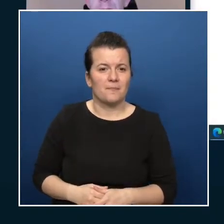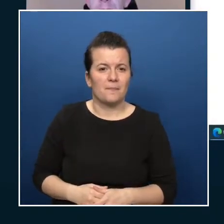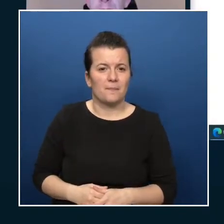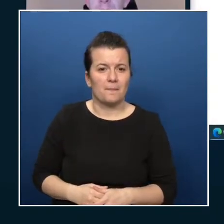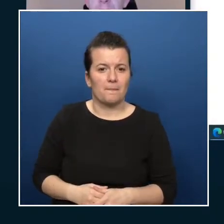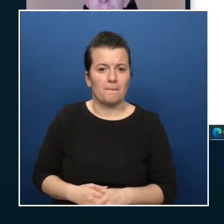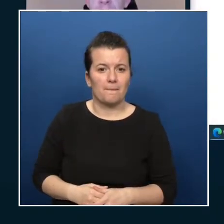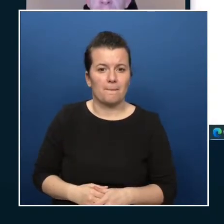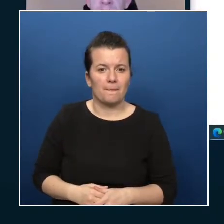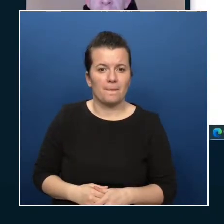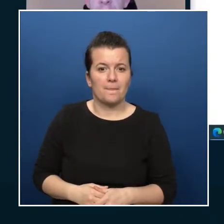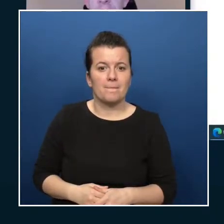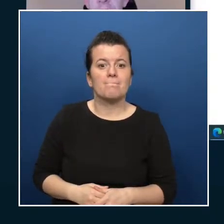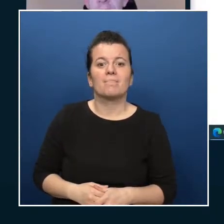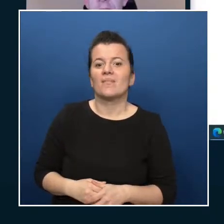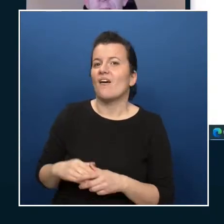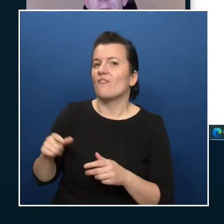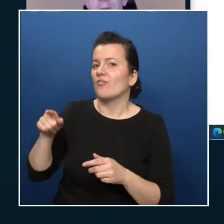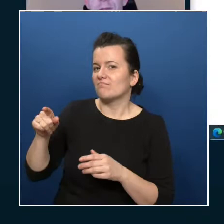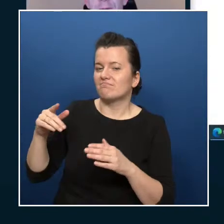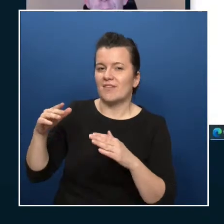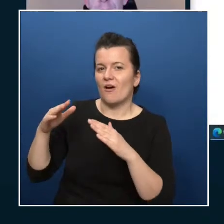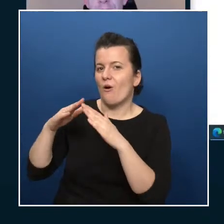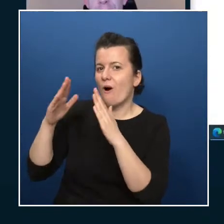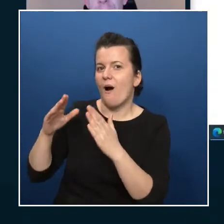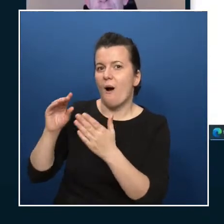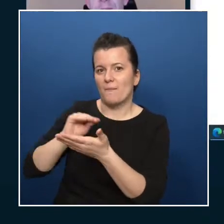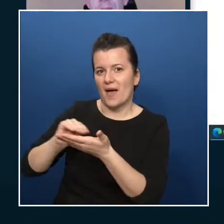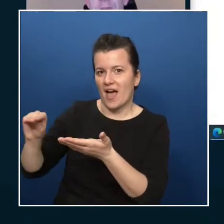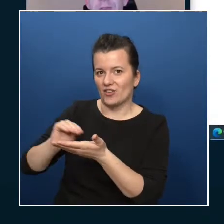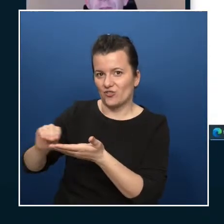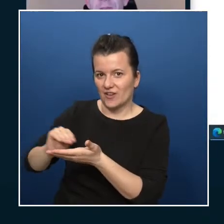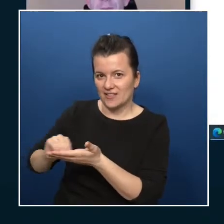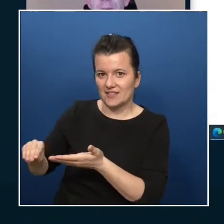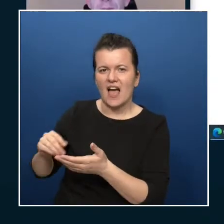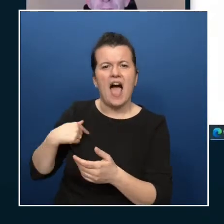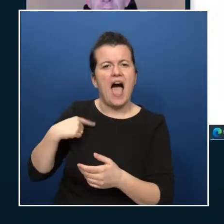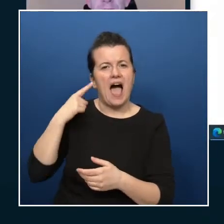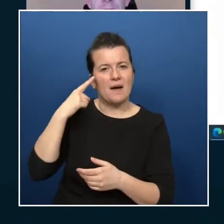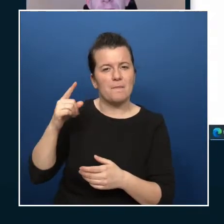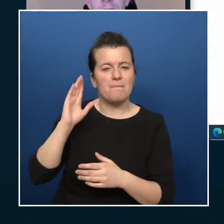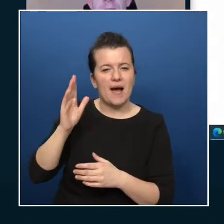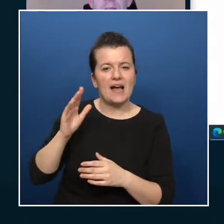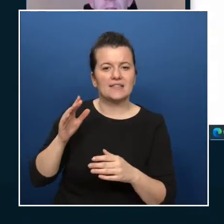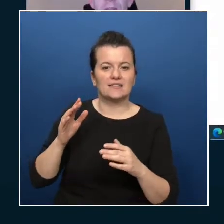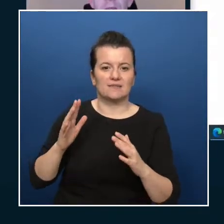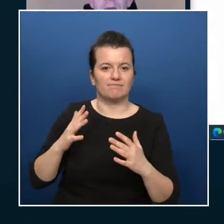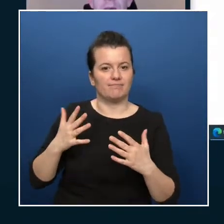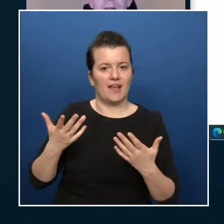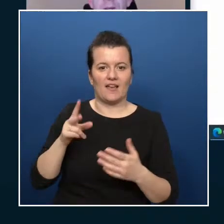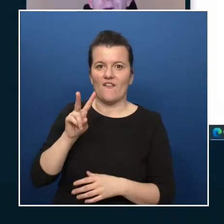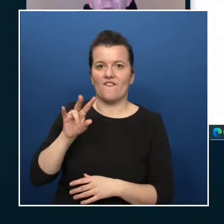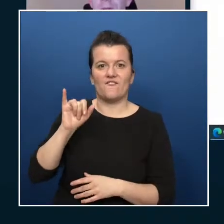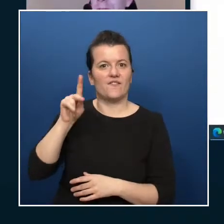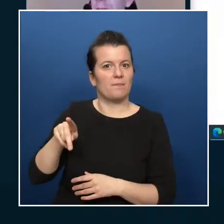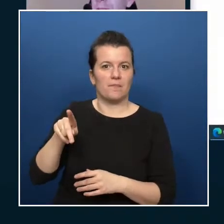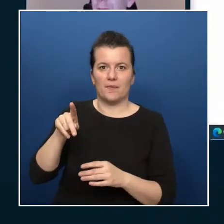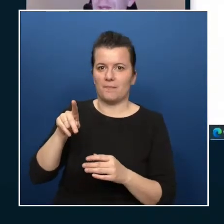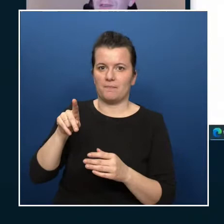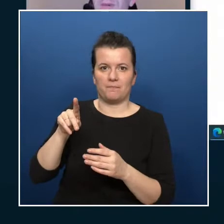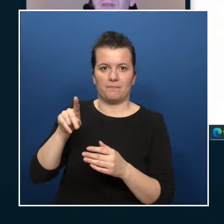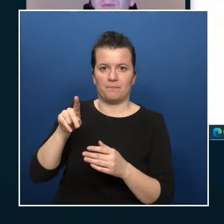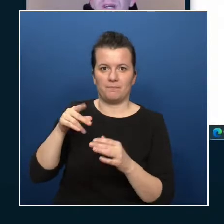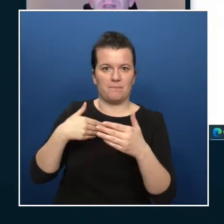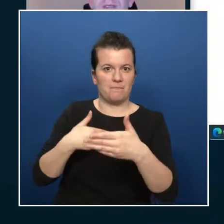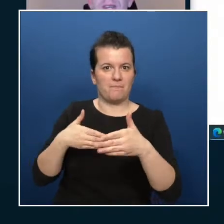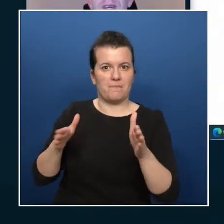one VIP package for that event, and I think it's a physical package because they need to send it to your address. So yeah, I don't know what's in it,